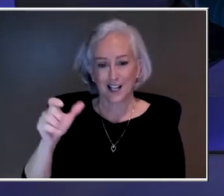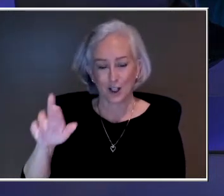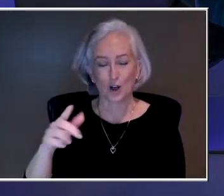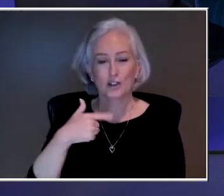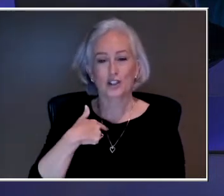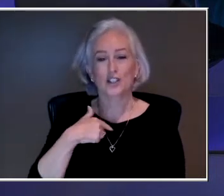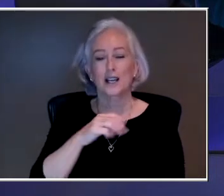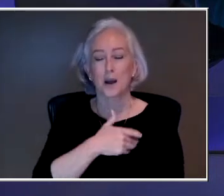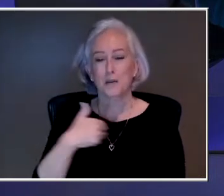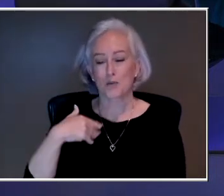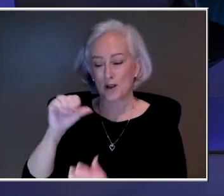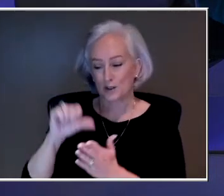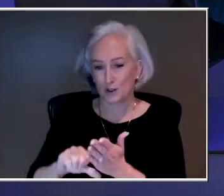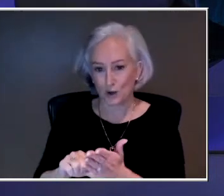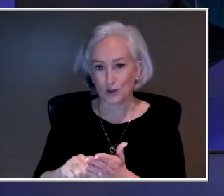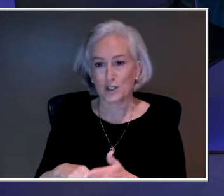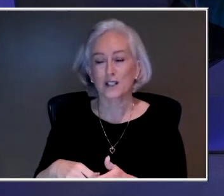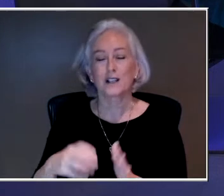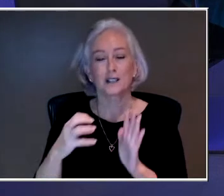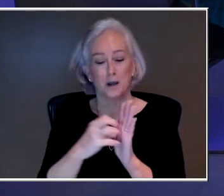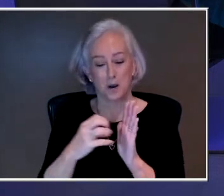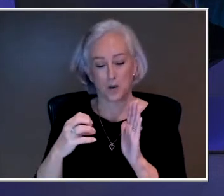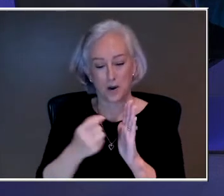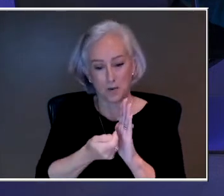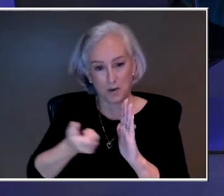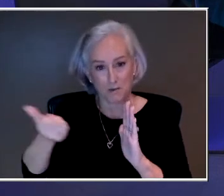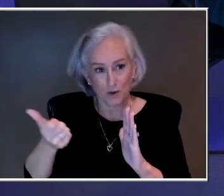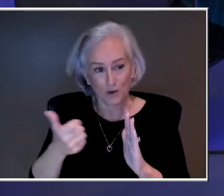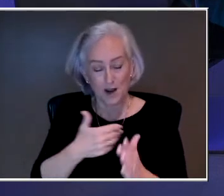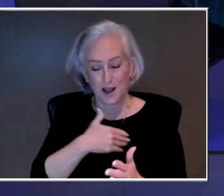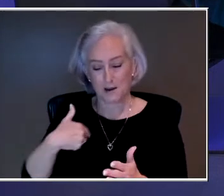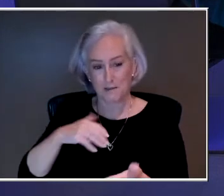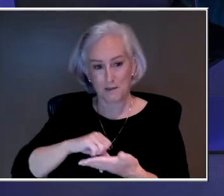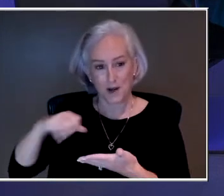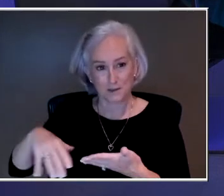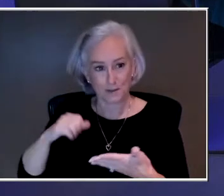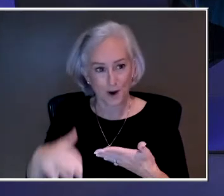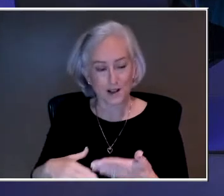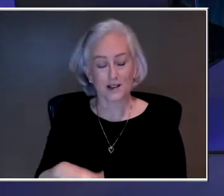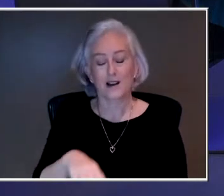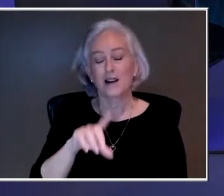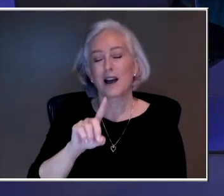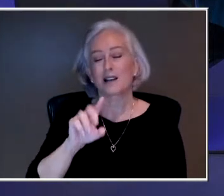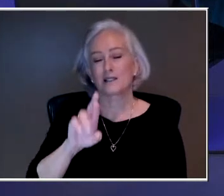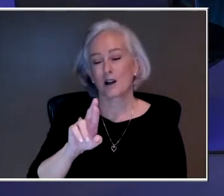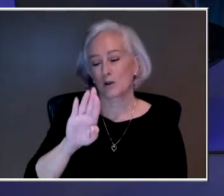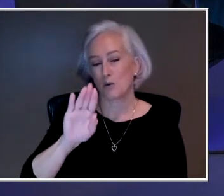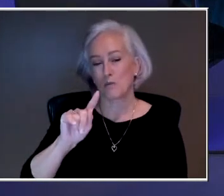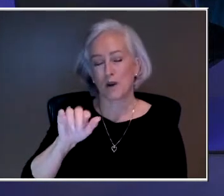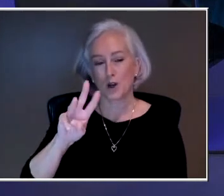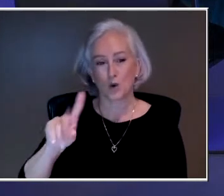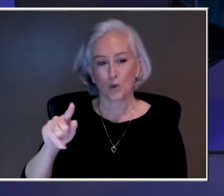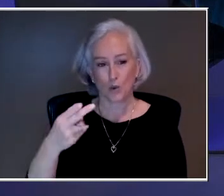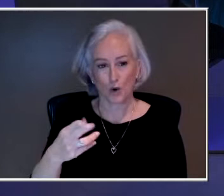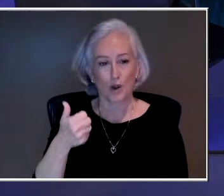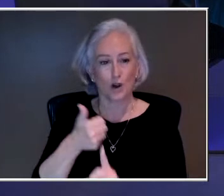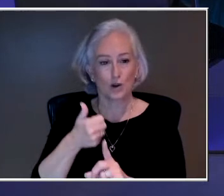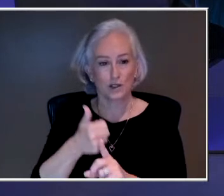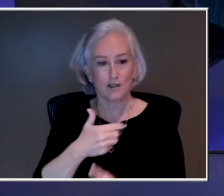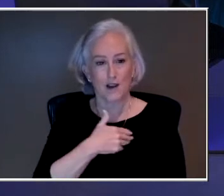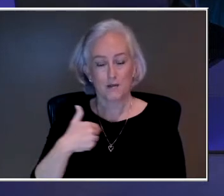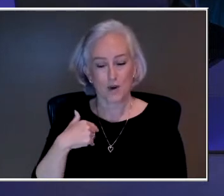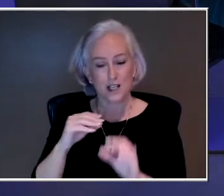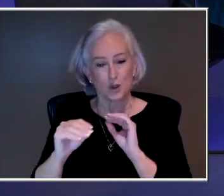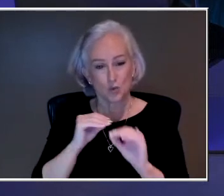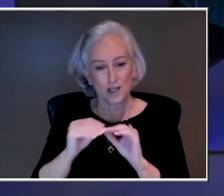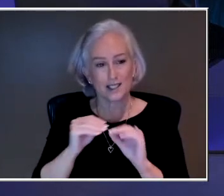also have across from me Dr. James Butterworth. He is a plastic surgeon who does a lot of breast reconstruction for cancer patients. But today,